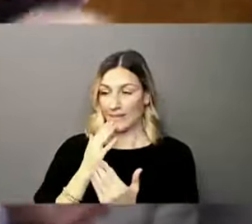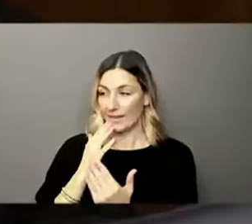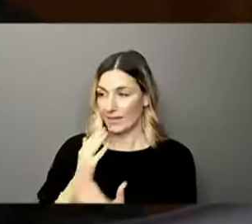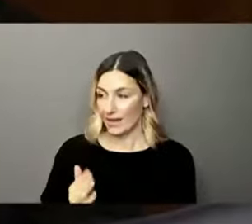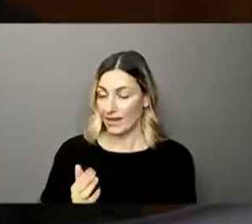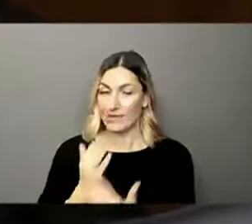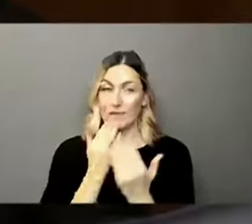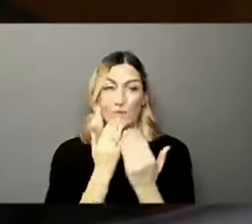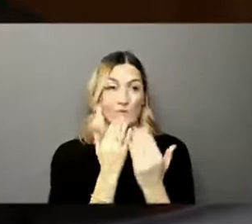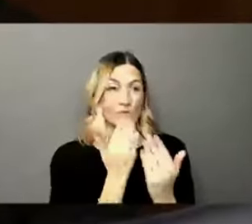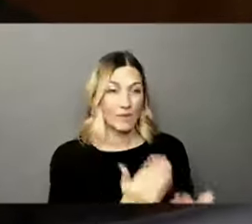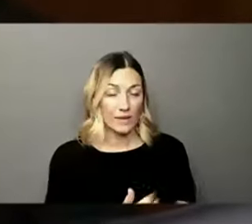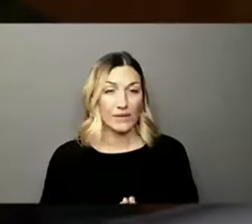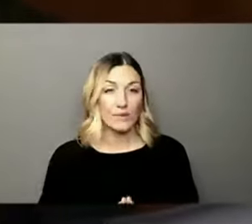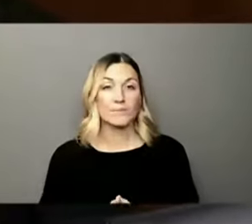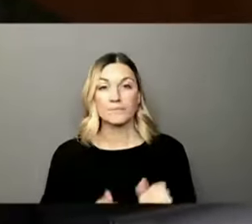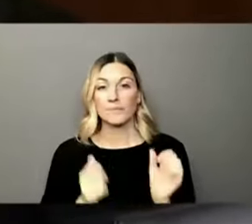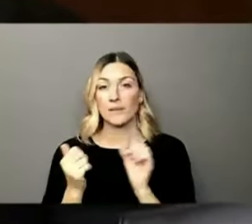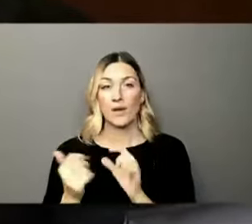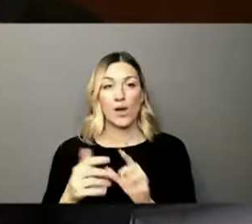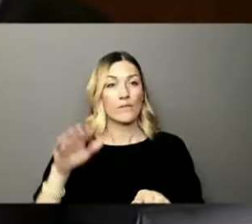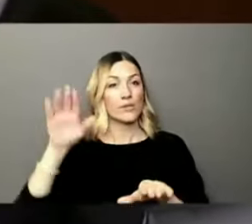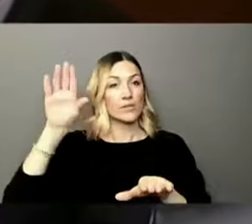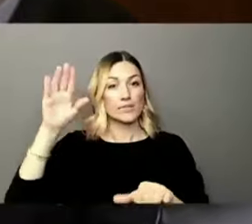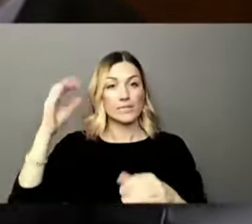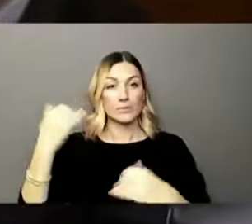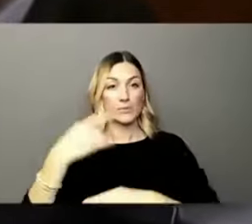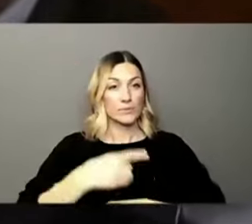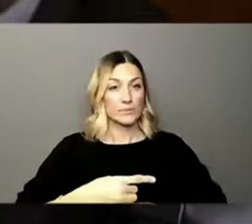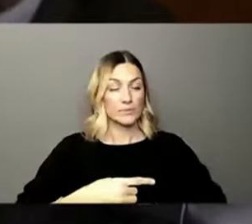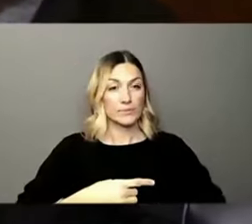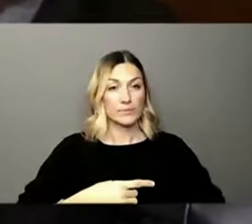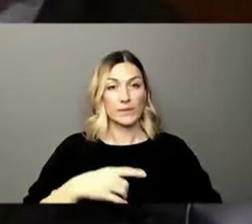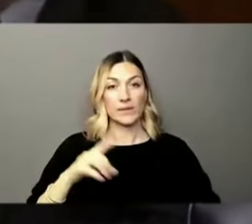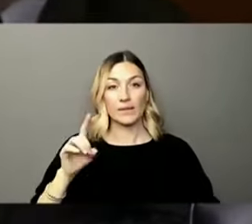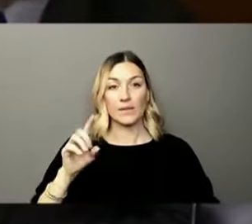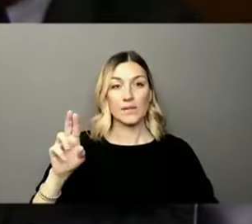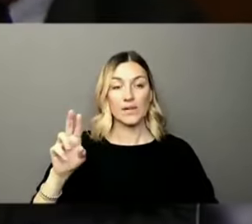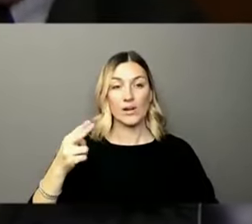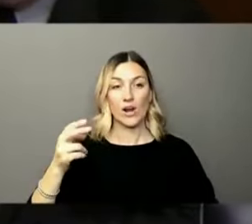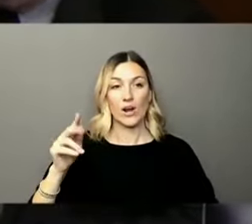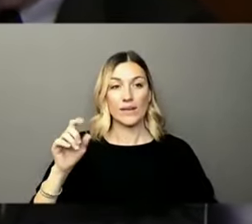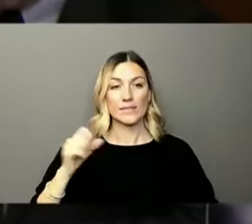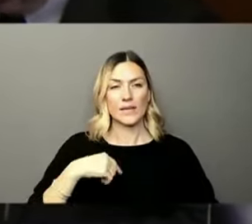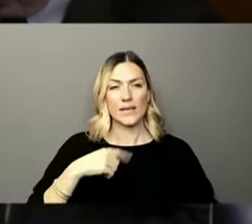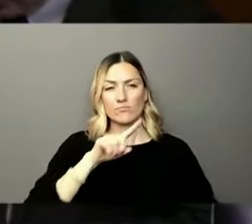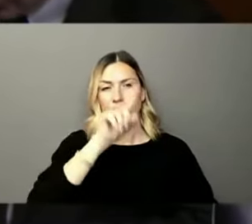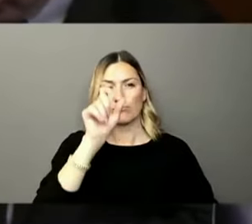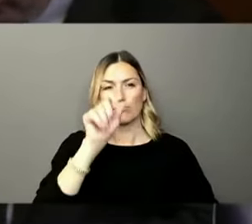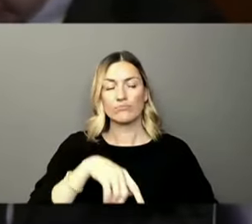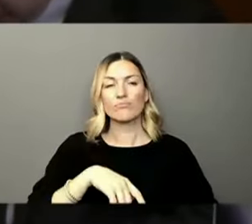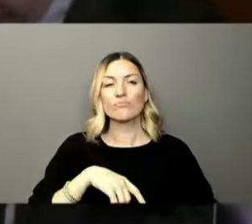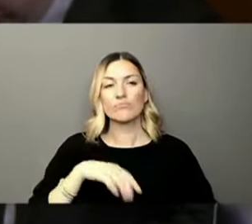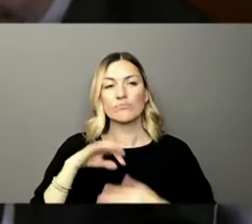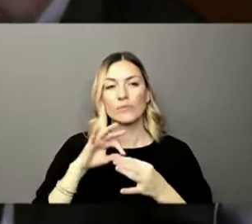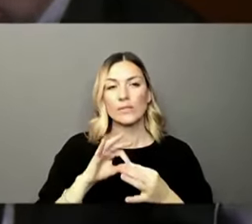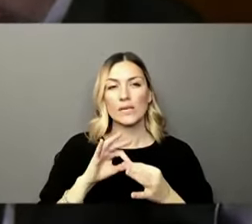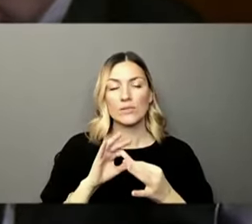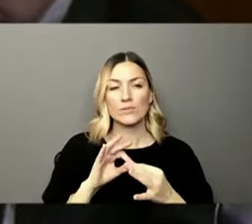Member. Thank you all for your testimony here today. Dr. Harkins, I want to ask a question related